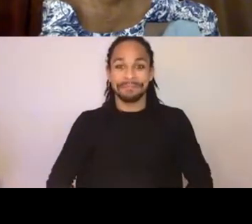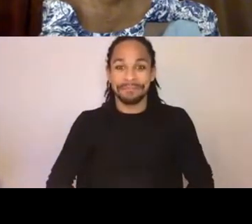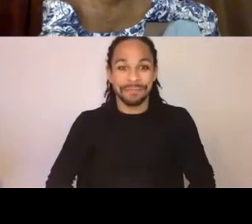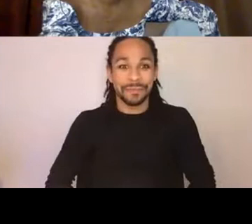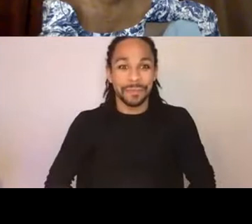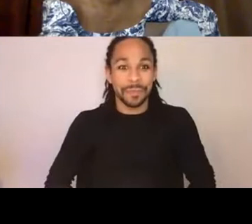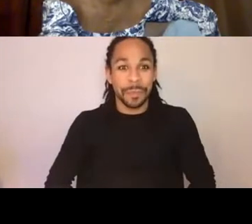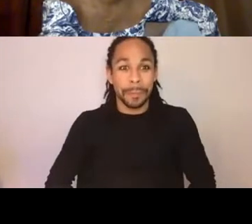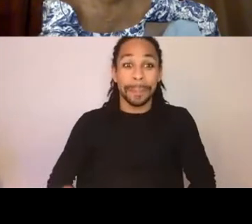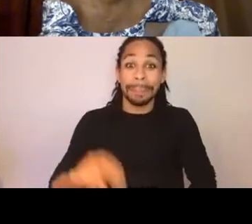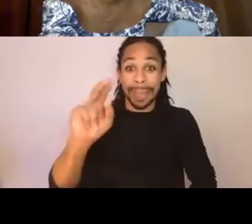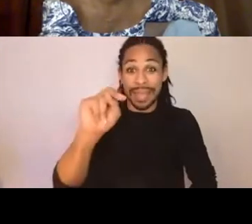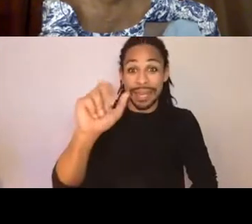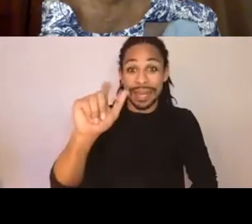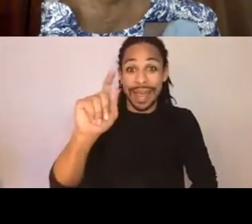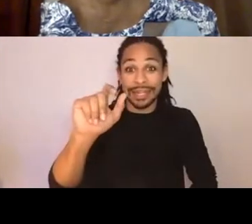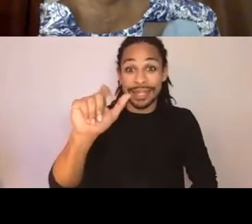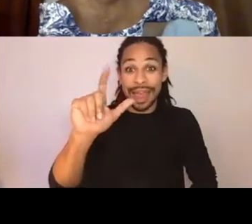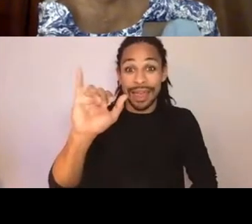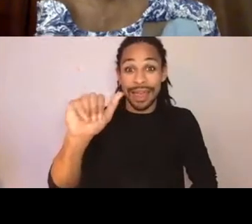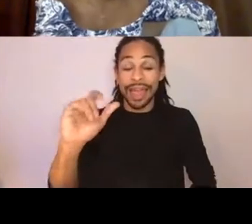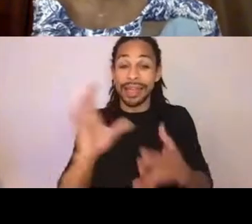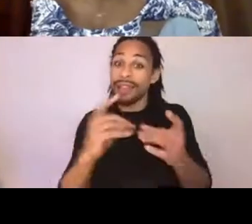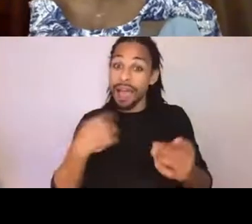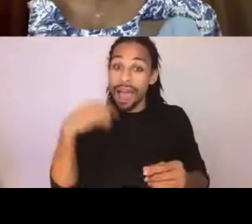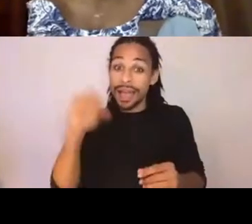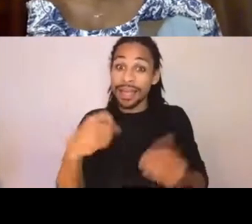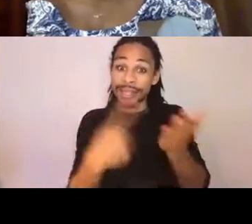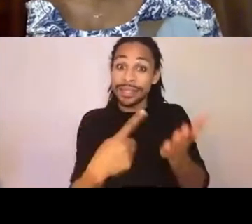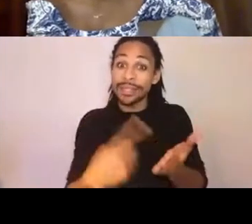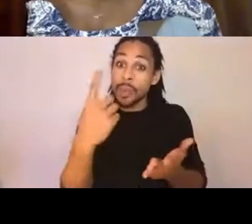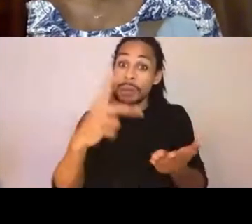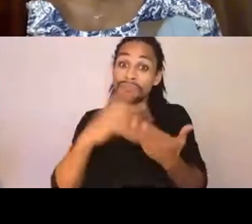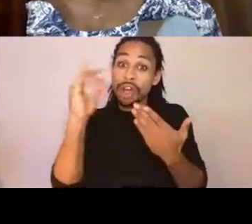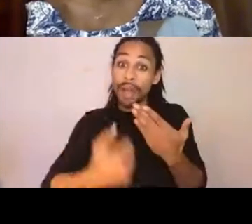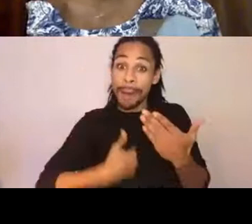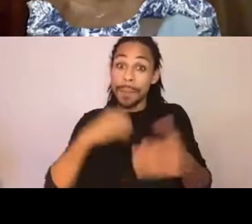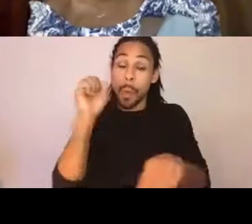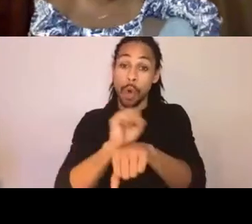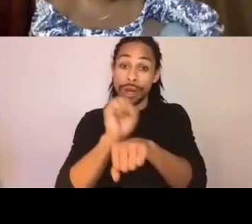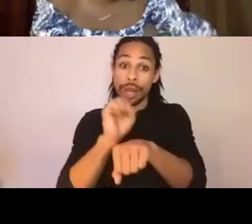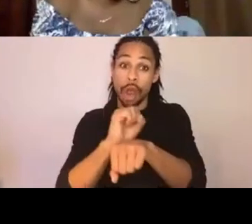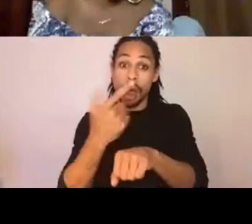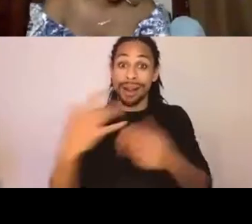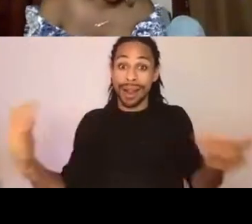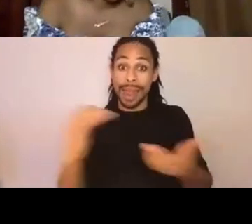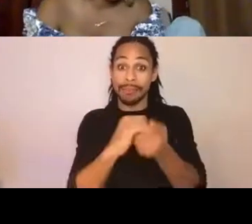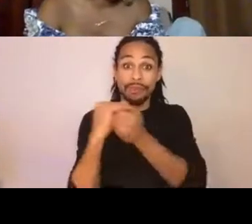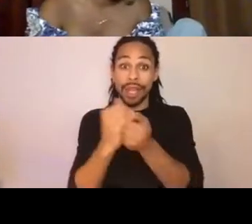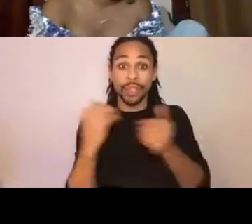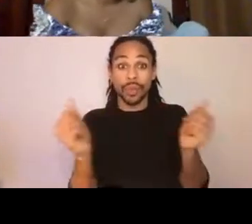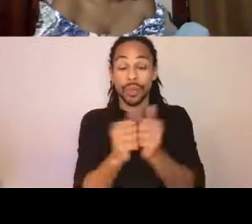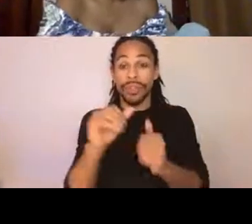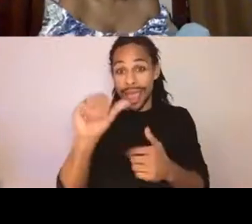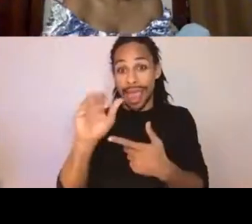I can talk about a project that I'm working with in collaboration with the Abrams Art